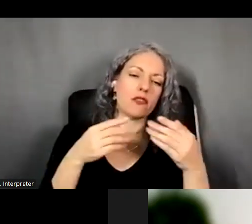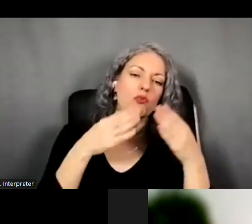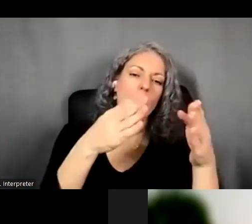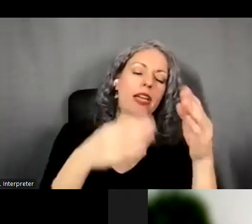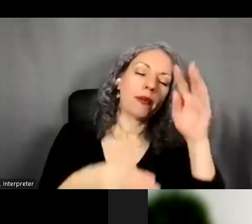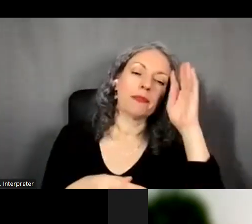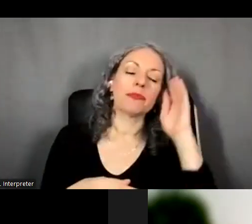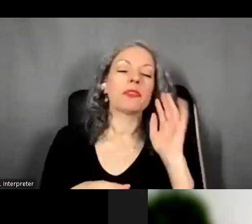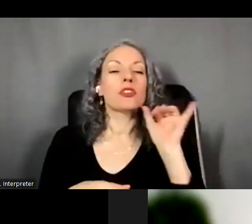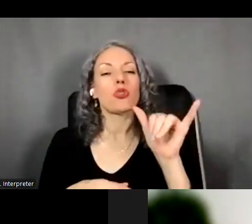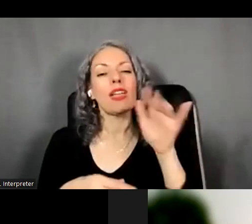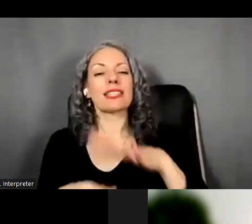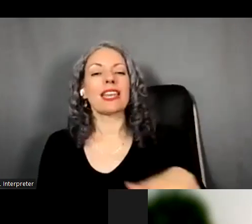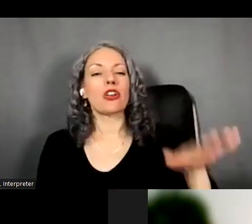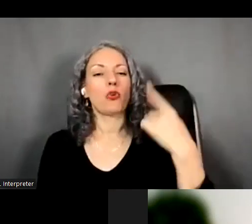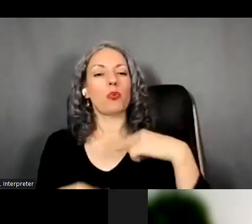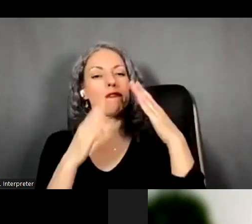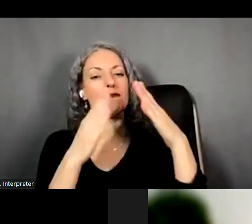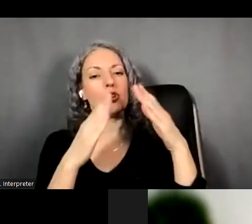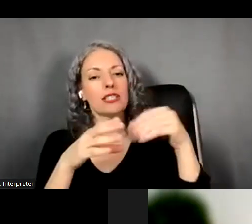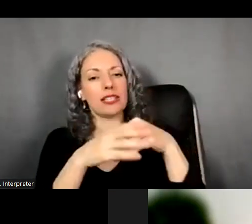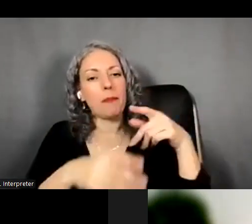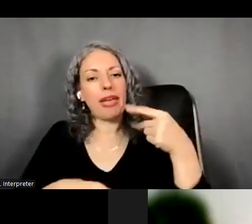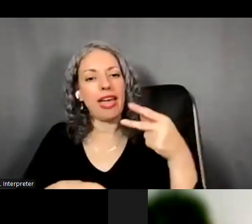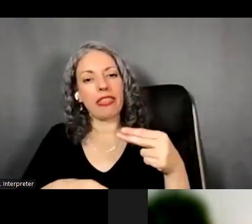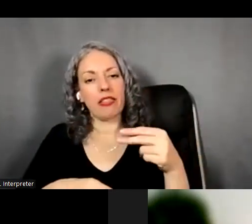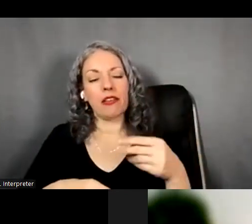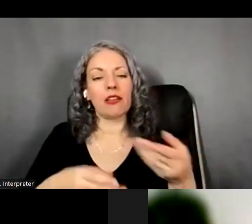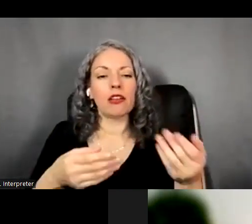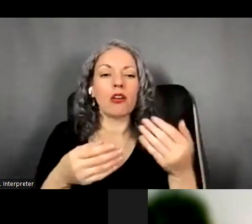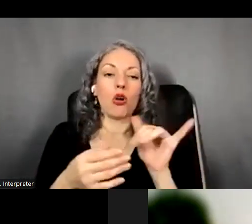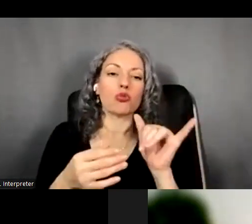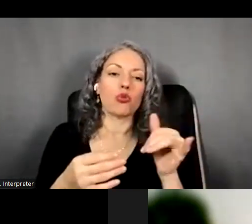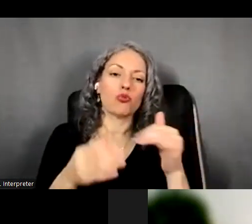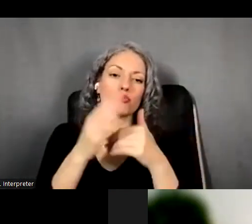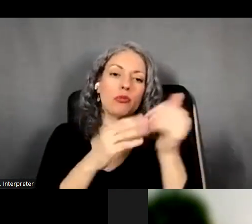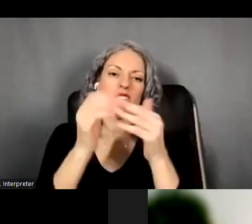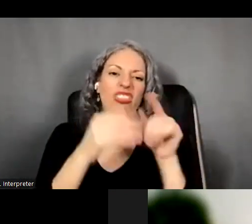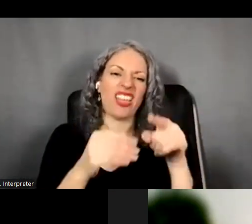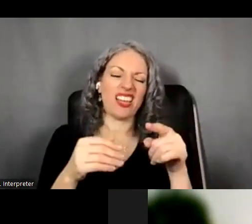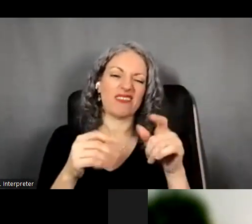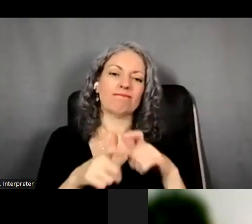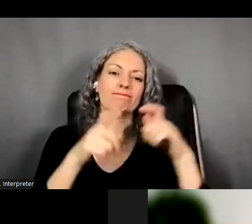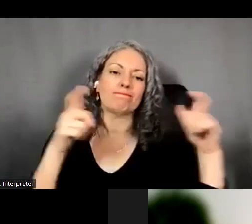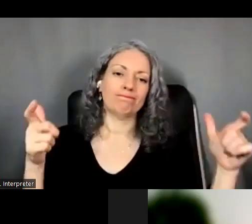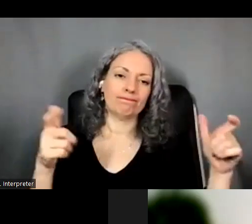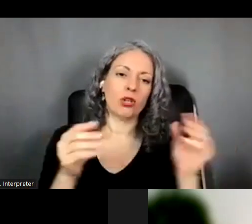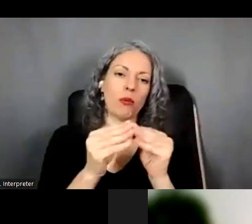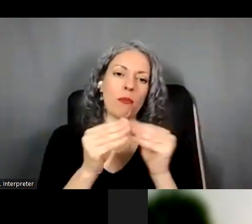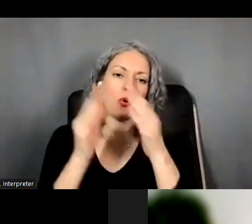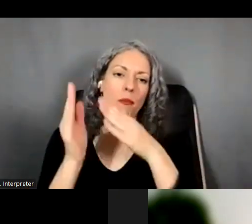And so that's an area of focus within our PATH proposal as well, to try and build out that capacity as more plans start